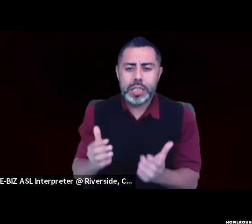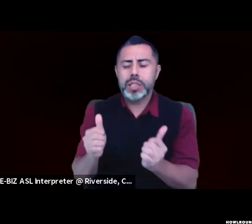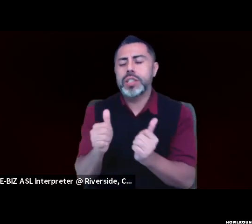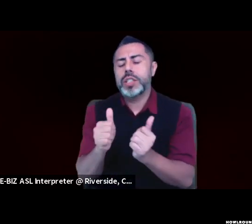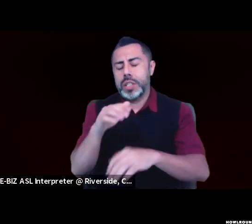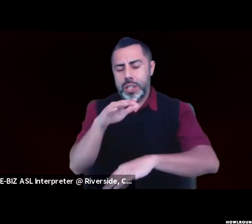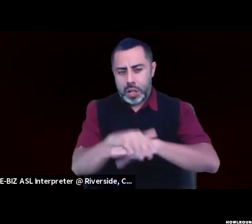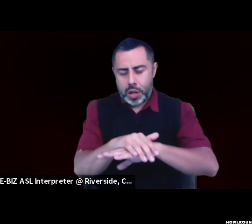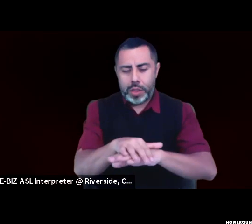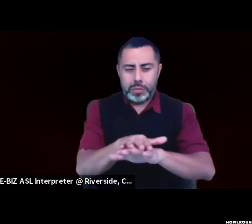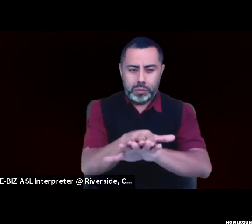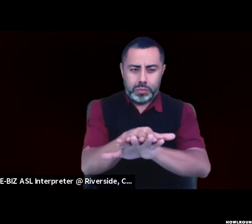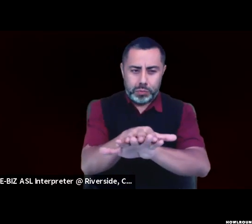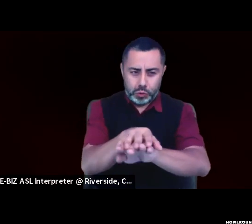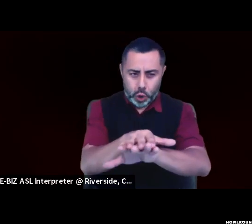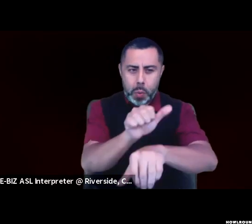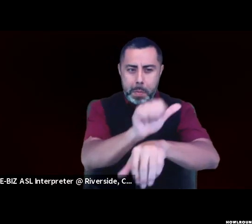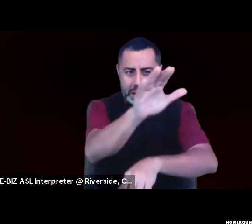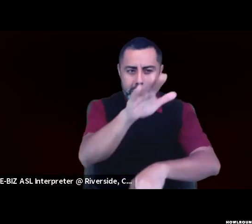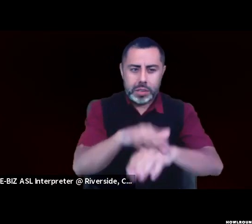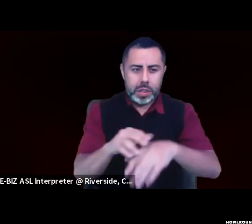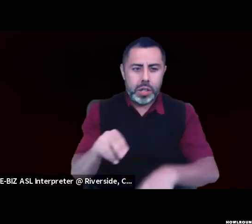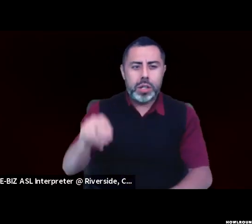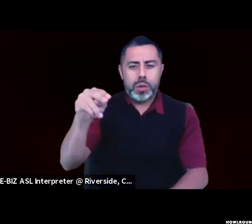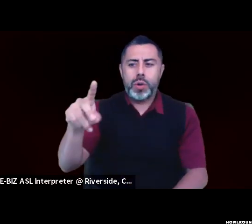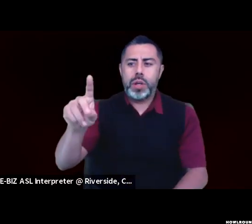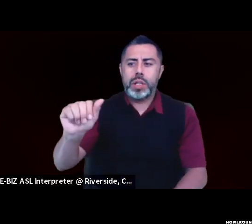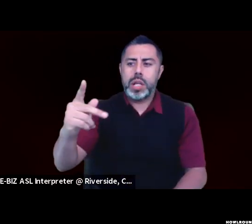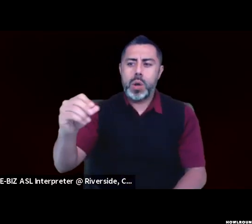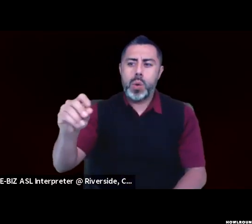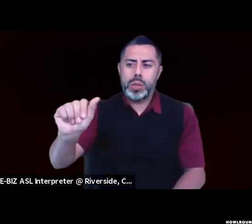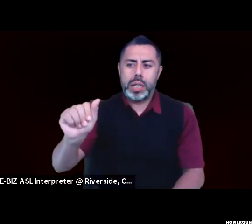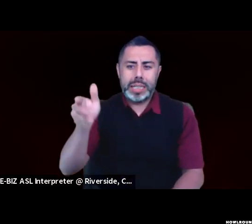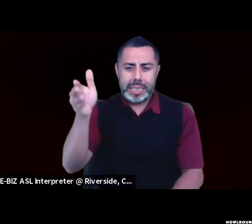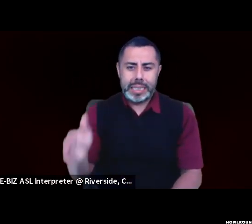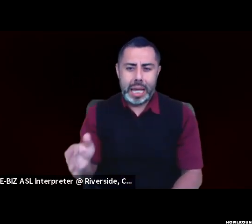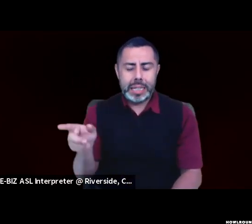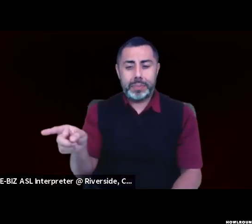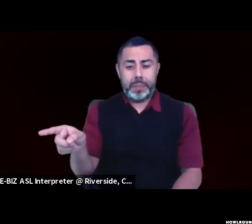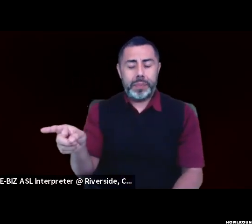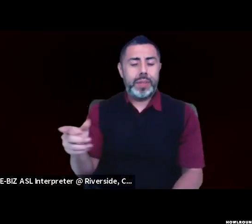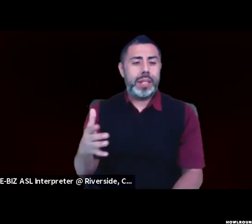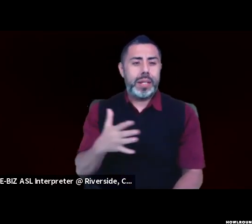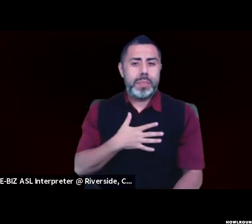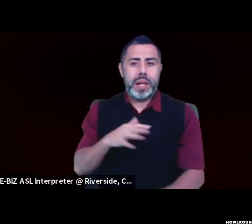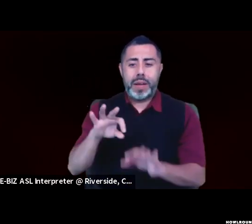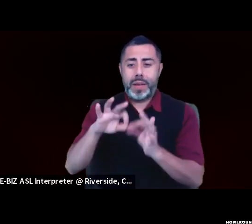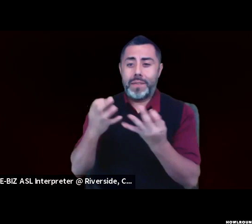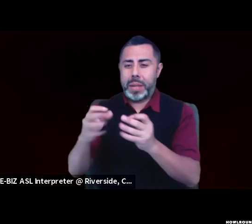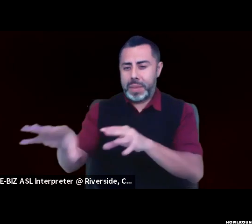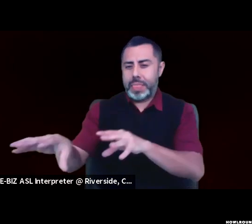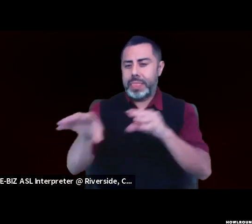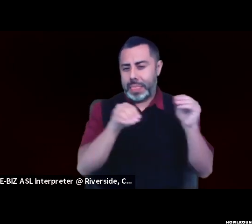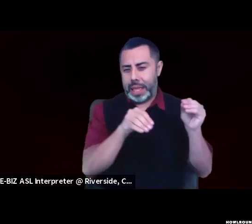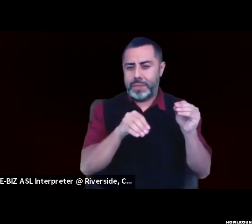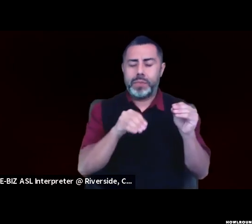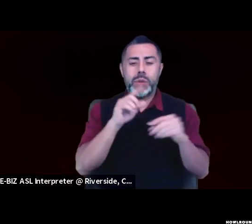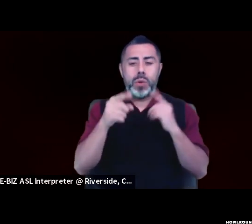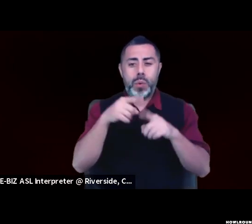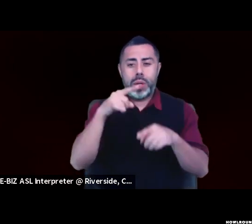side. This is where my family left when their children were taken to a